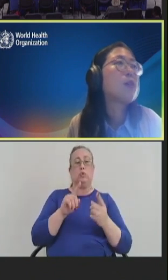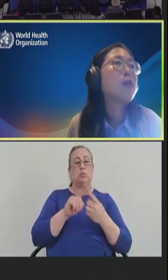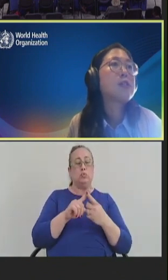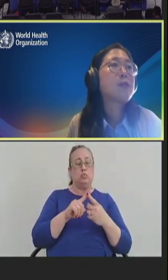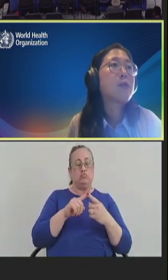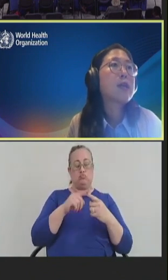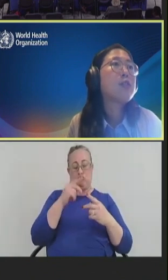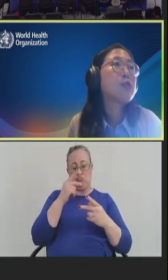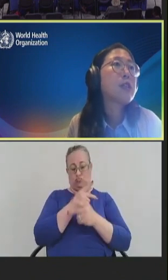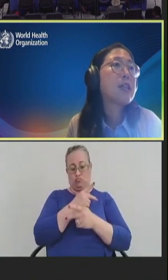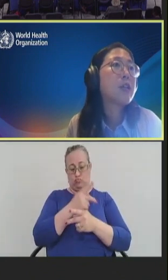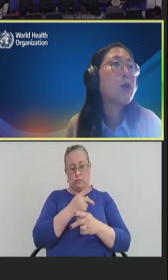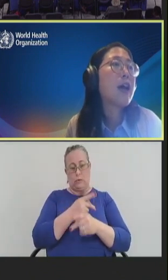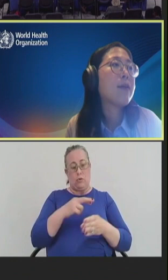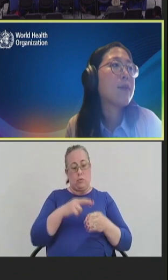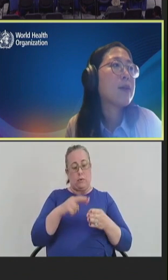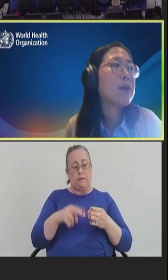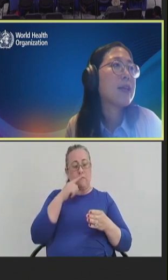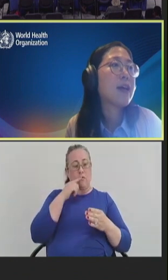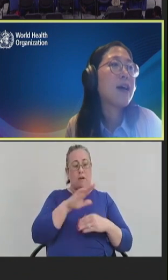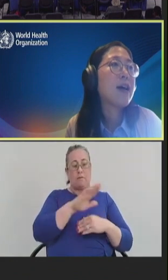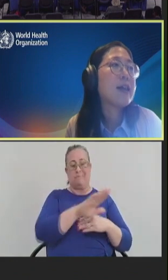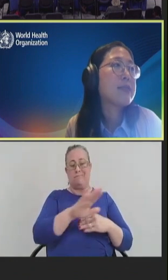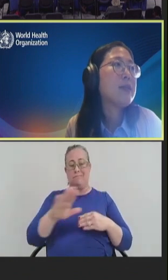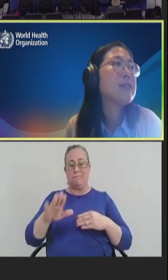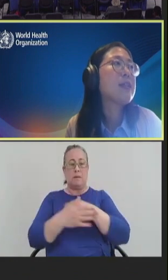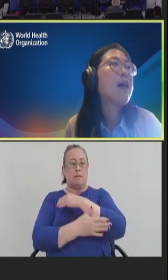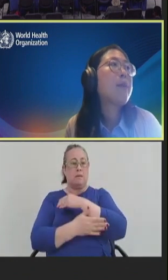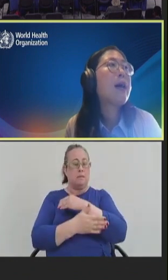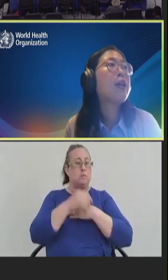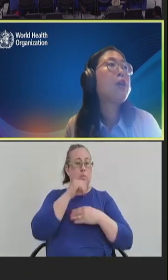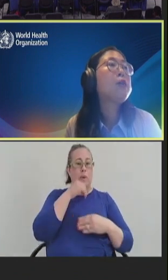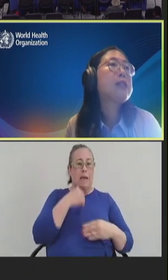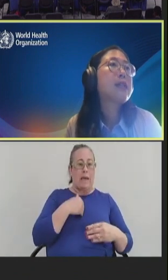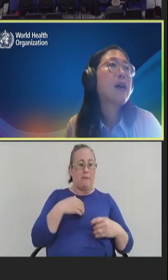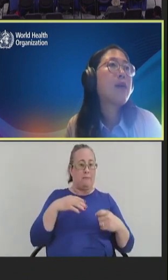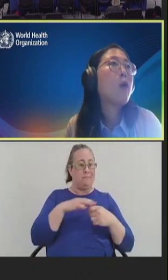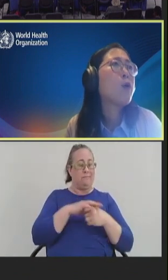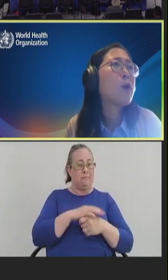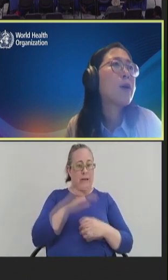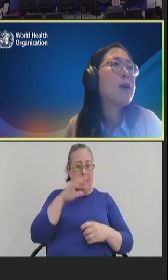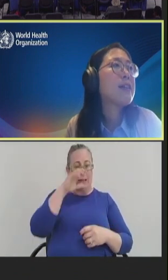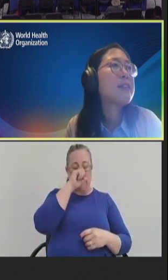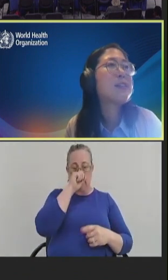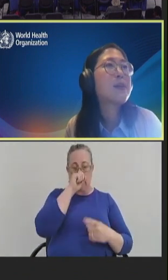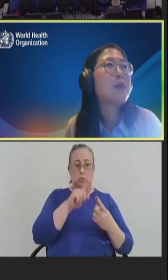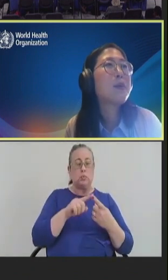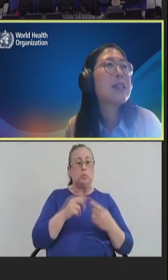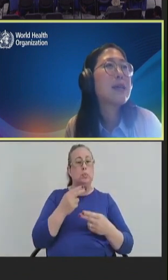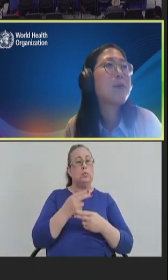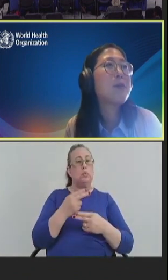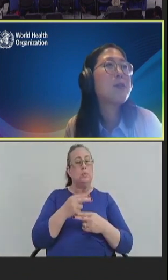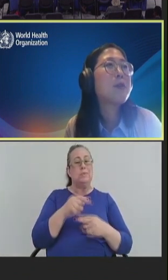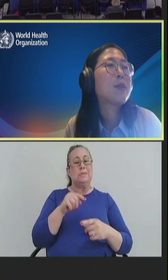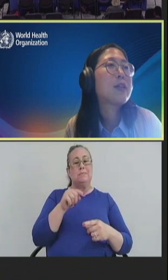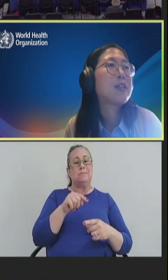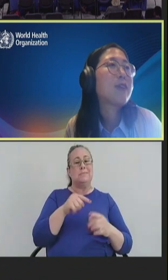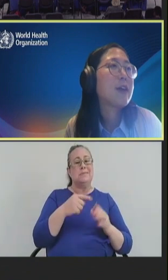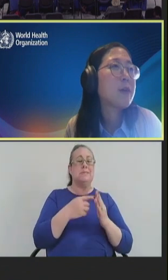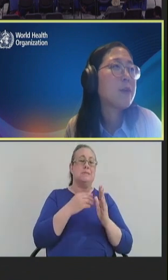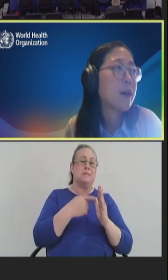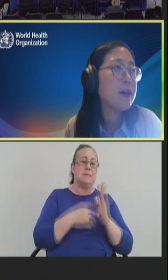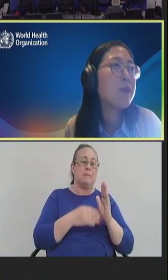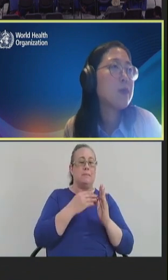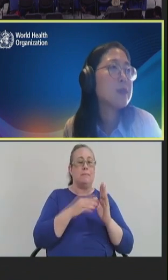the results for the country that don't have the modeling estimates by using these are some of the examples of the